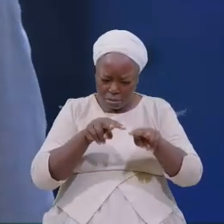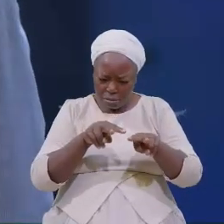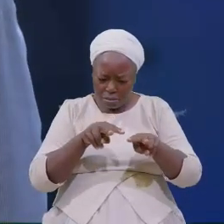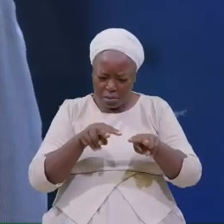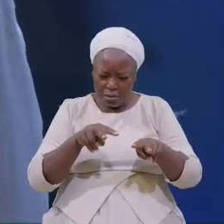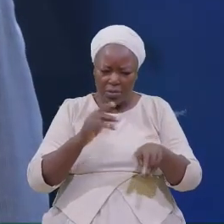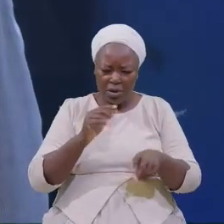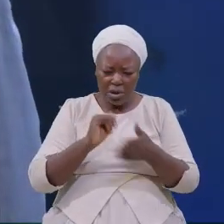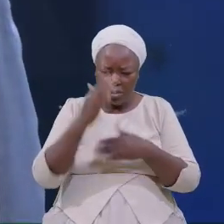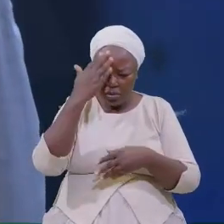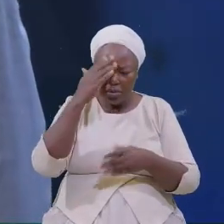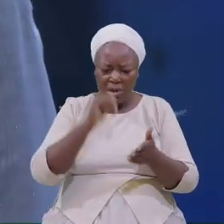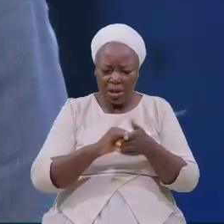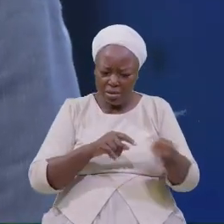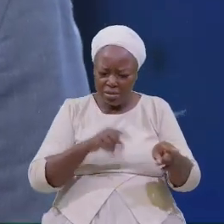healed.